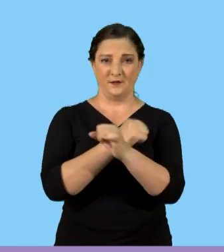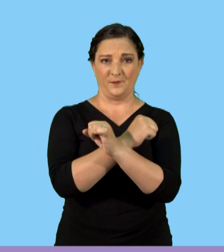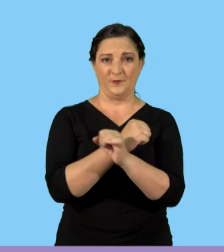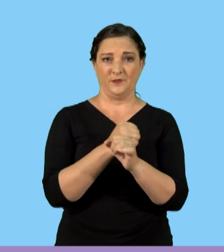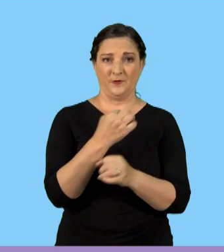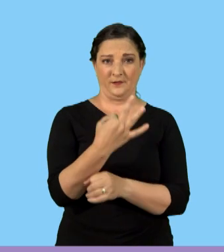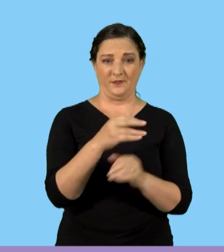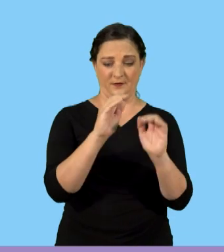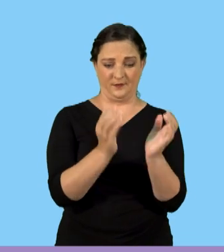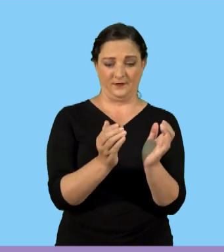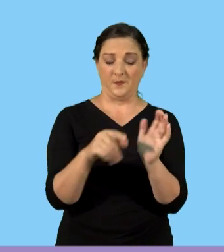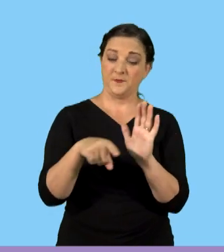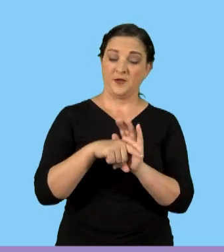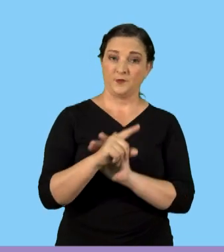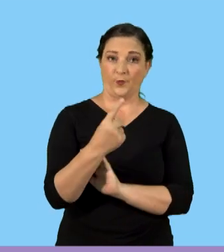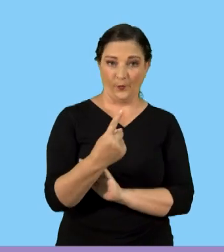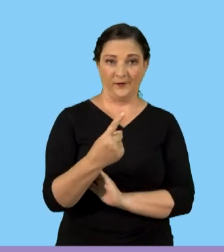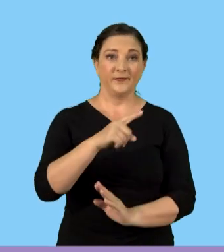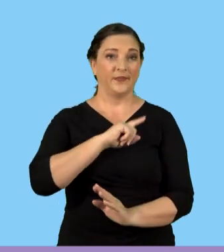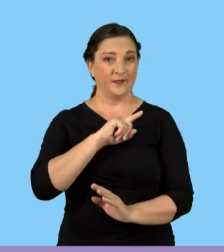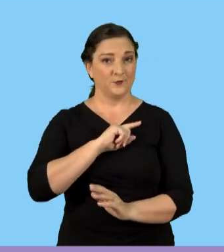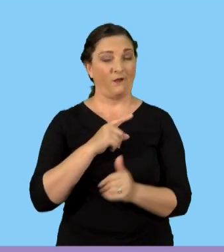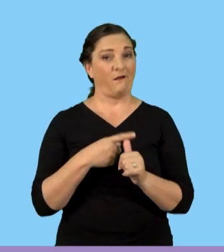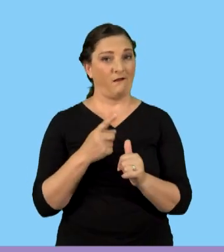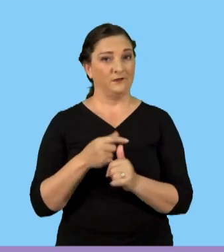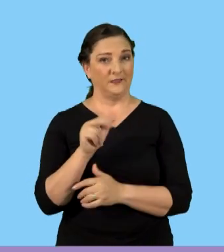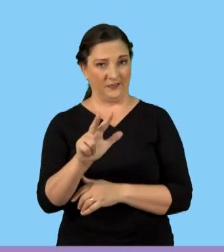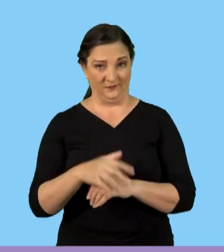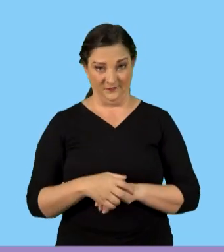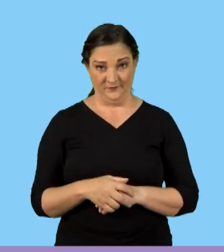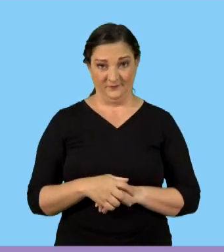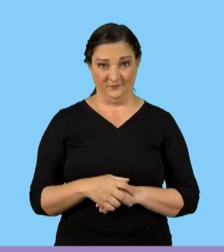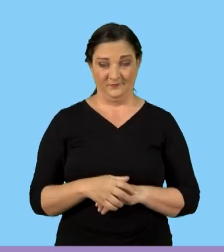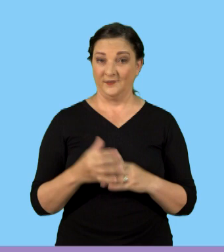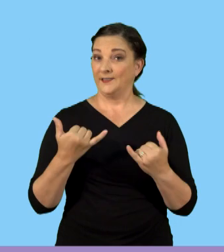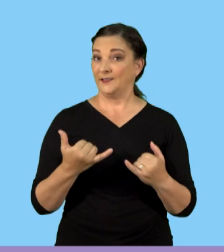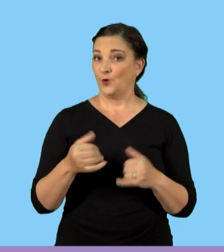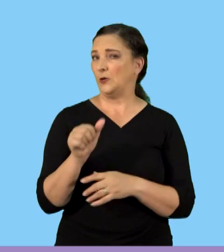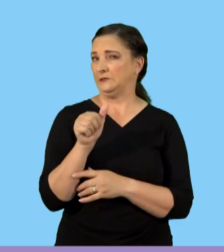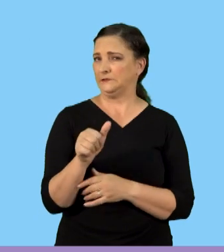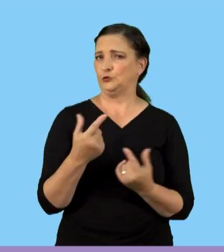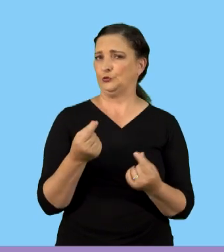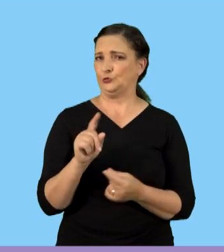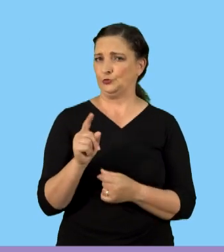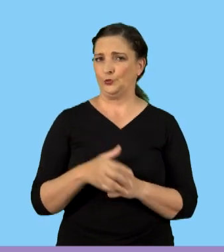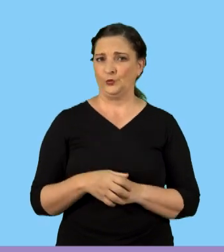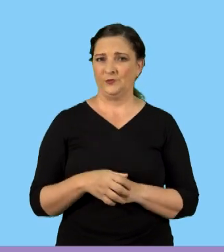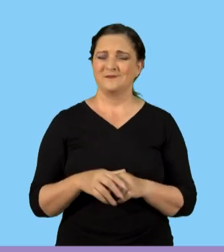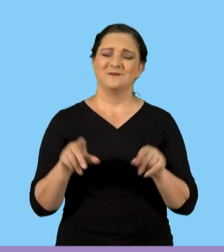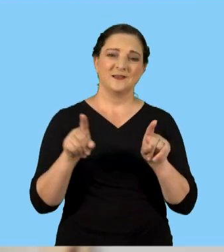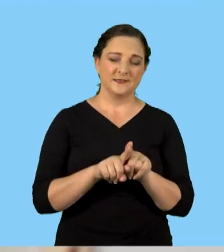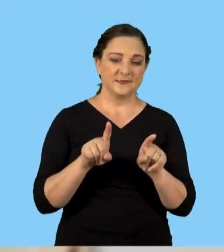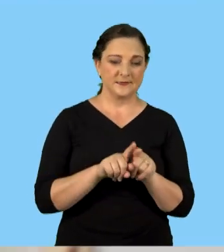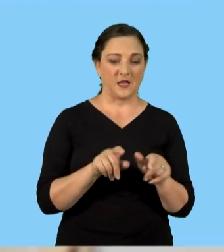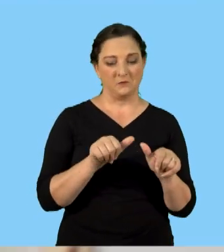multiplied it by 3, and then subtracted 1, and that gave us the 8. So what happens with the 6th term? We are